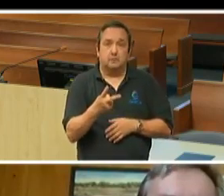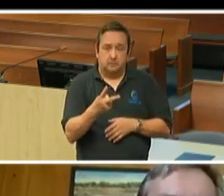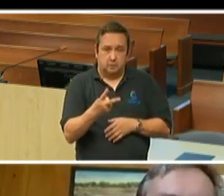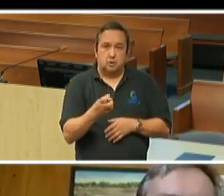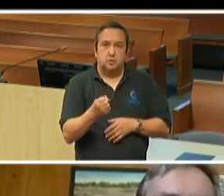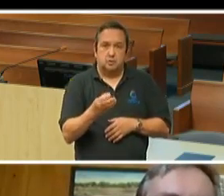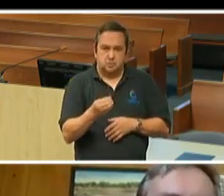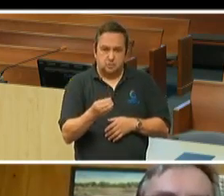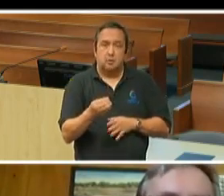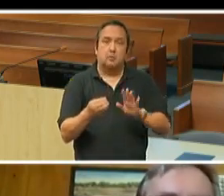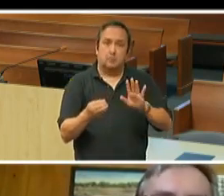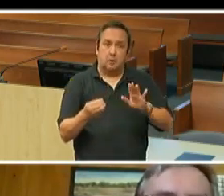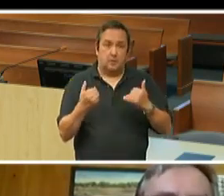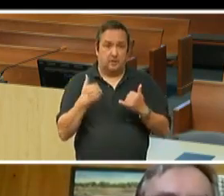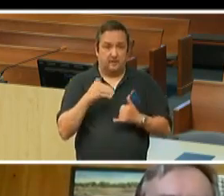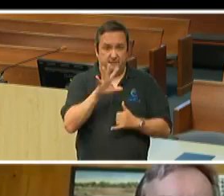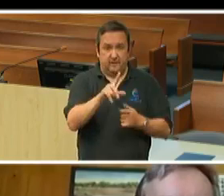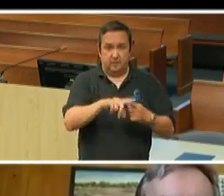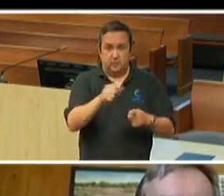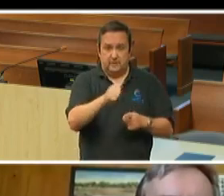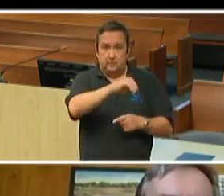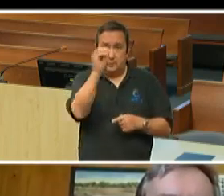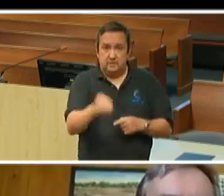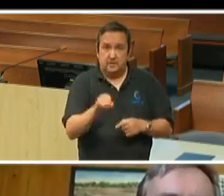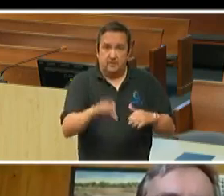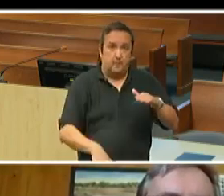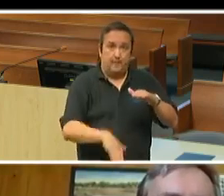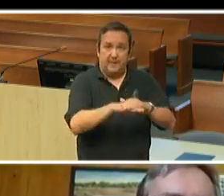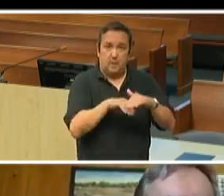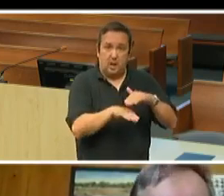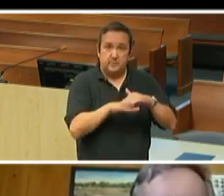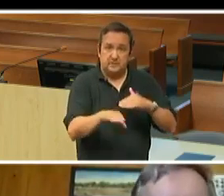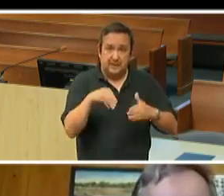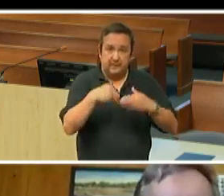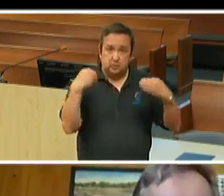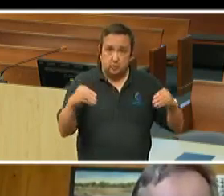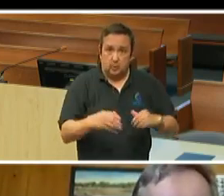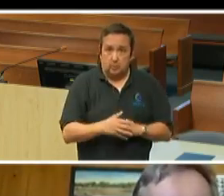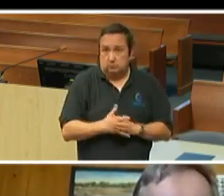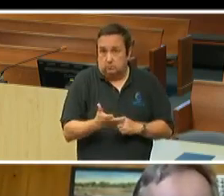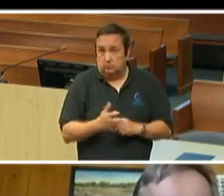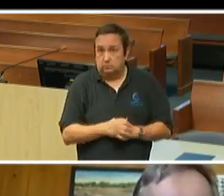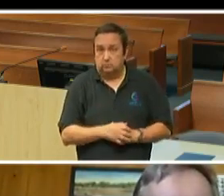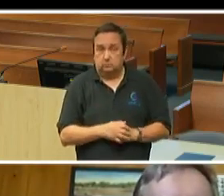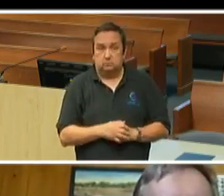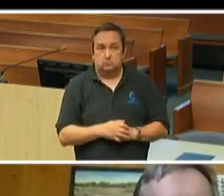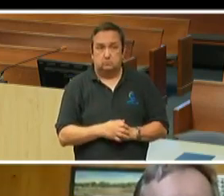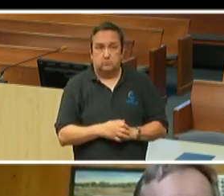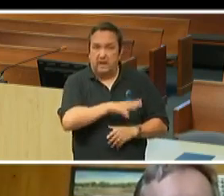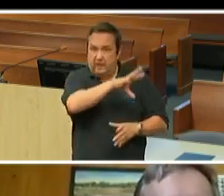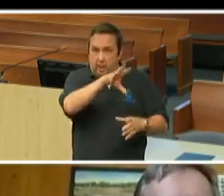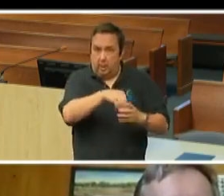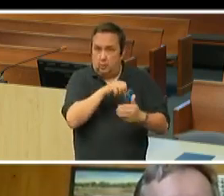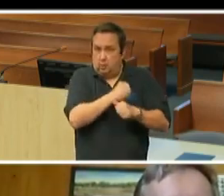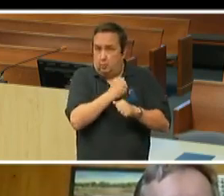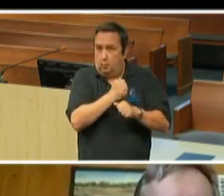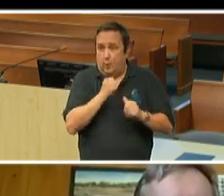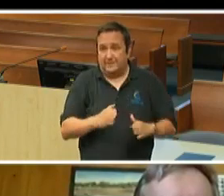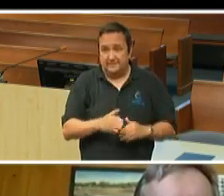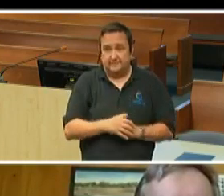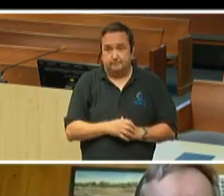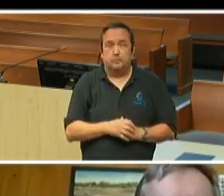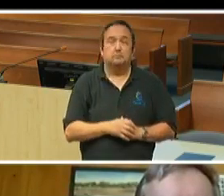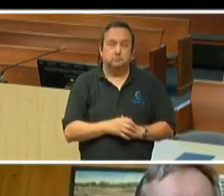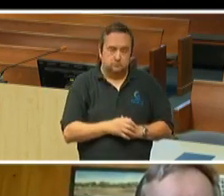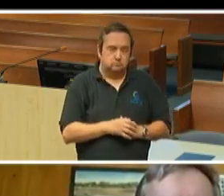down like, we're at 5 to 10% of maximum occupancy in the store, I'm guessing. That includes employees.